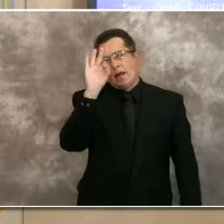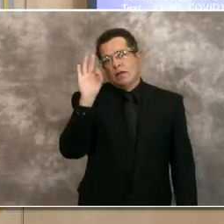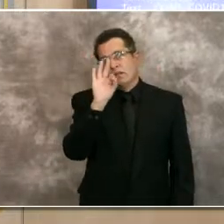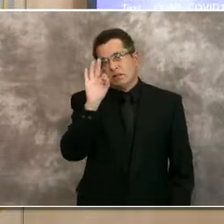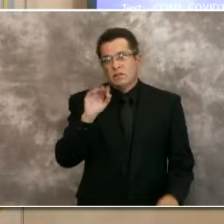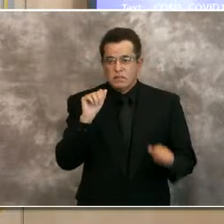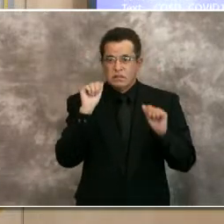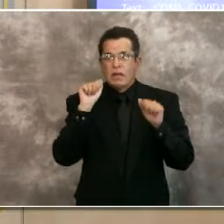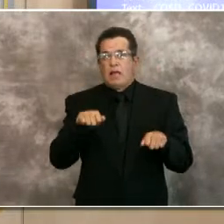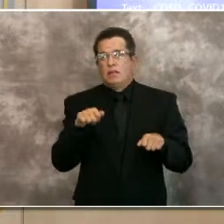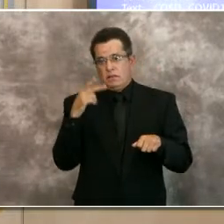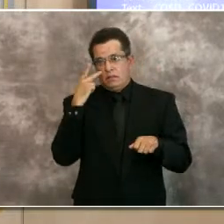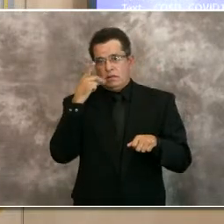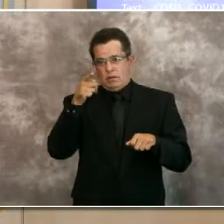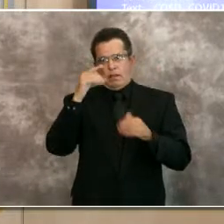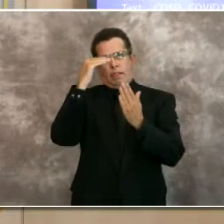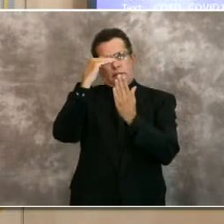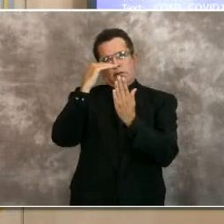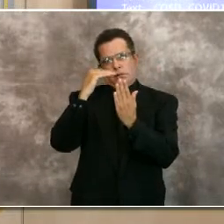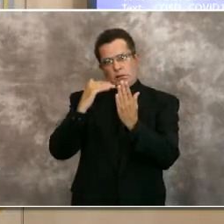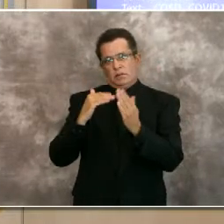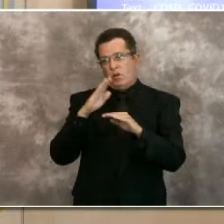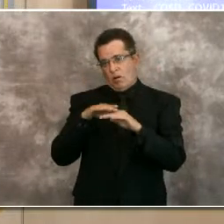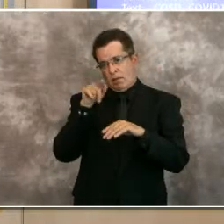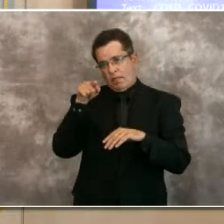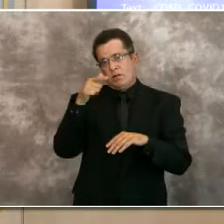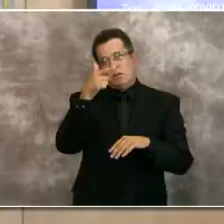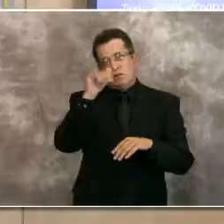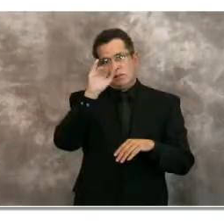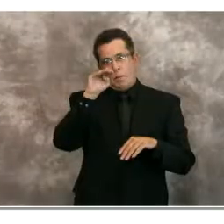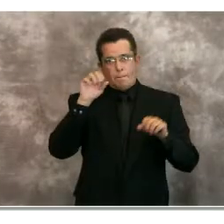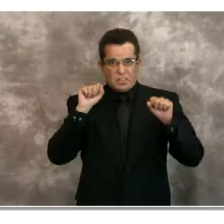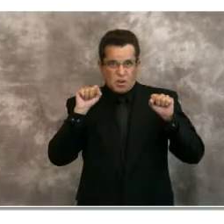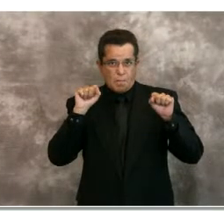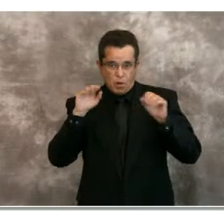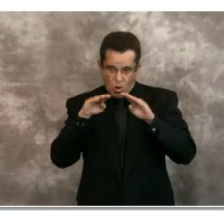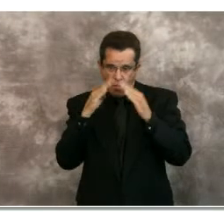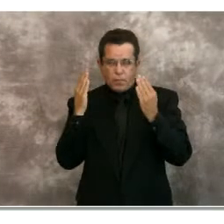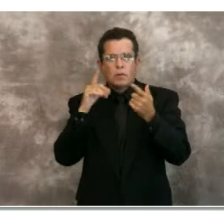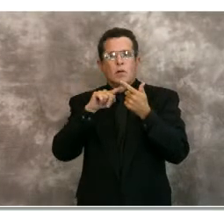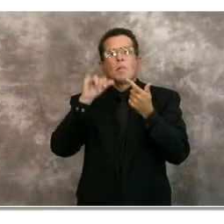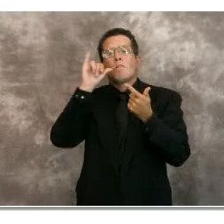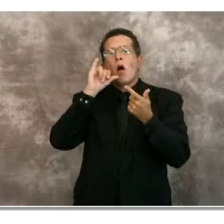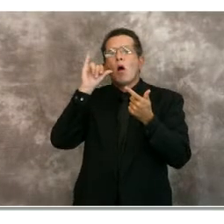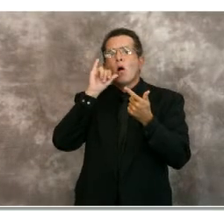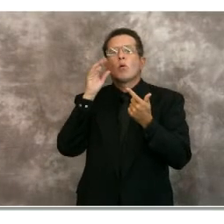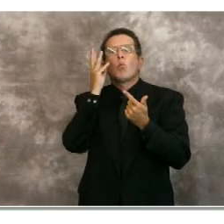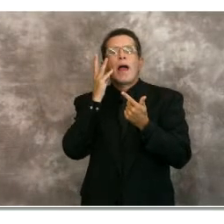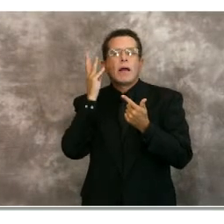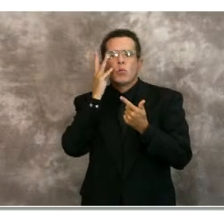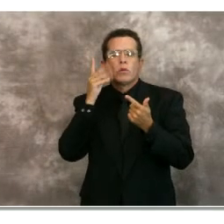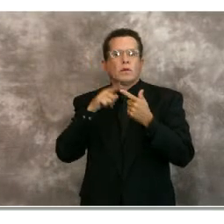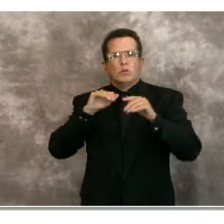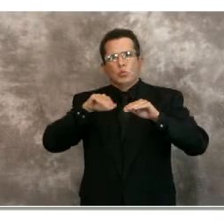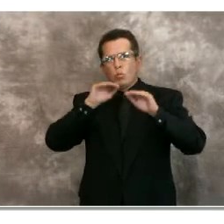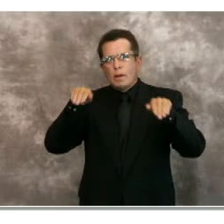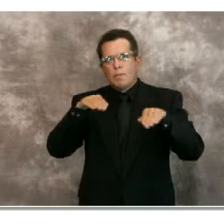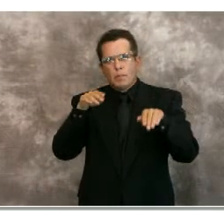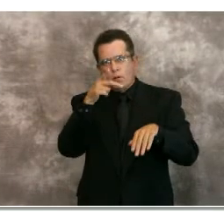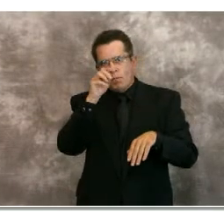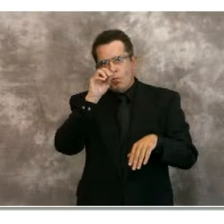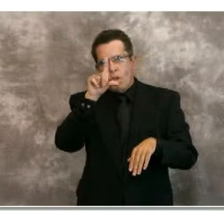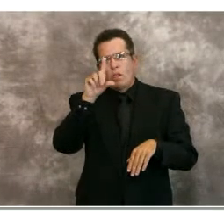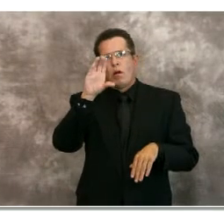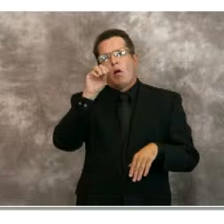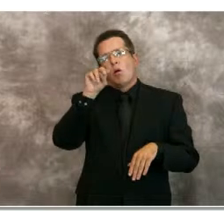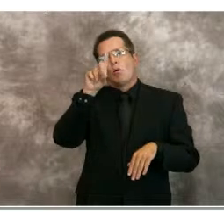That list you see before you right now. It includes gyms, bars and wineries, swimming pools, including condominium